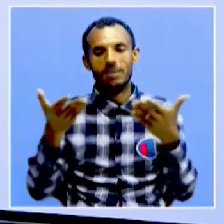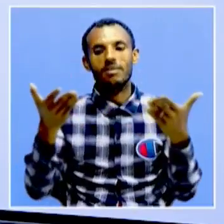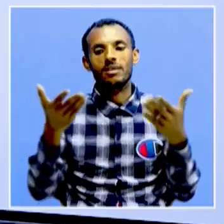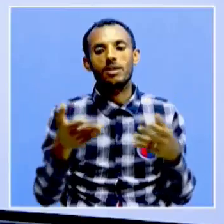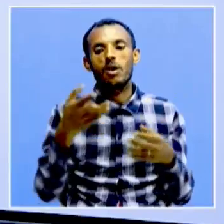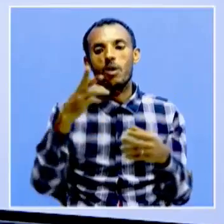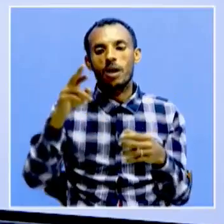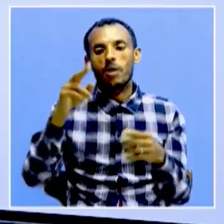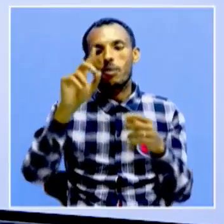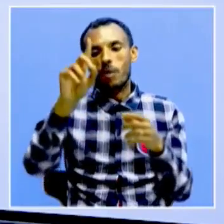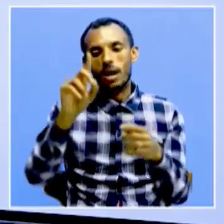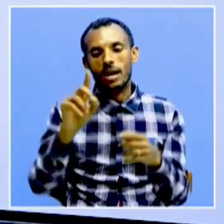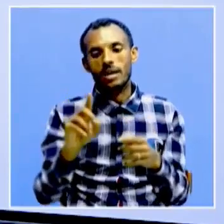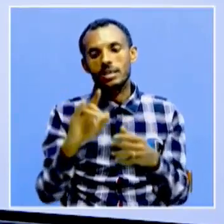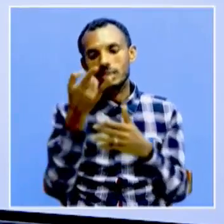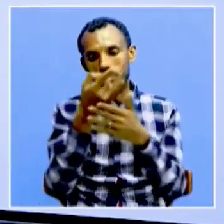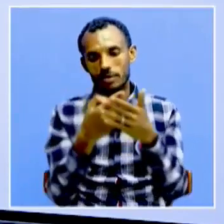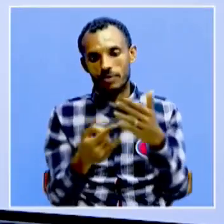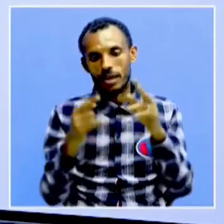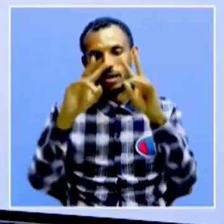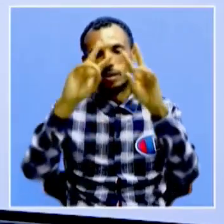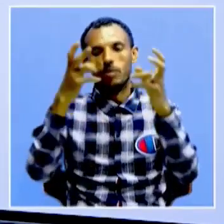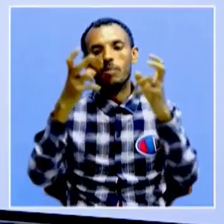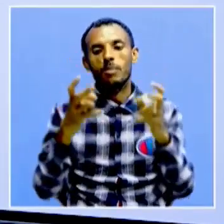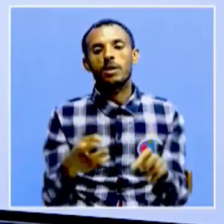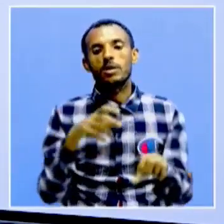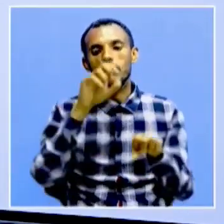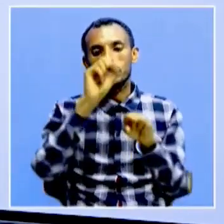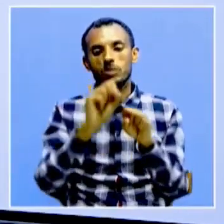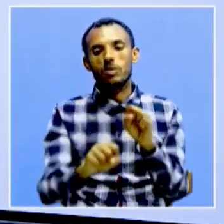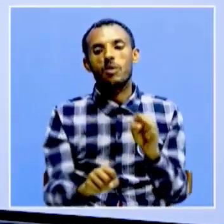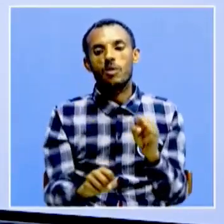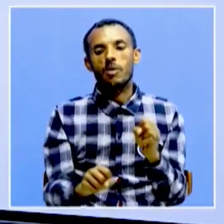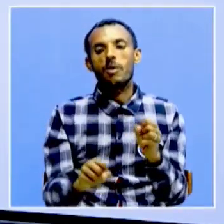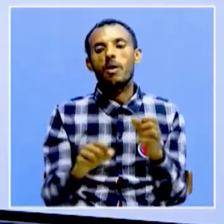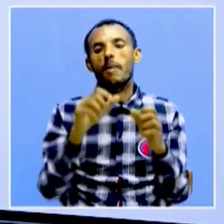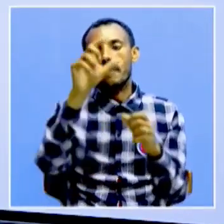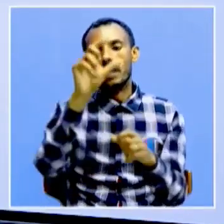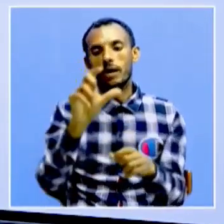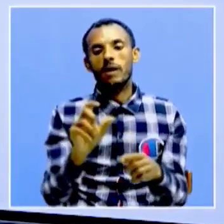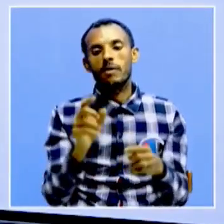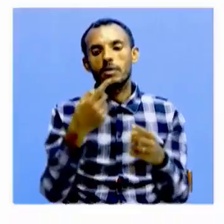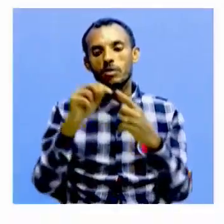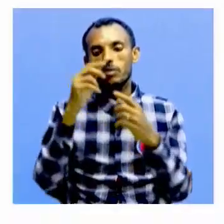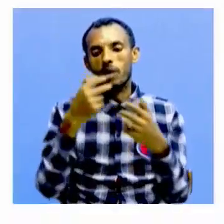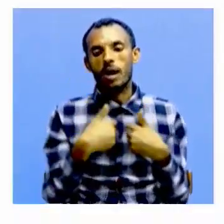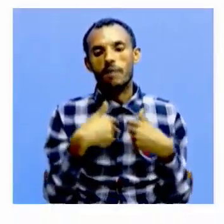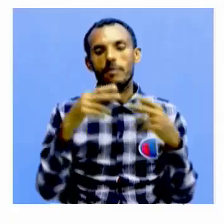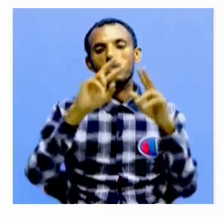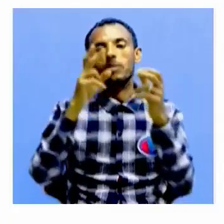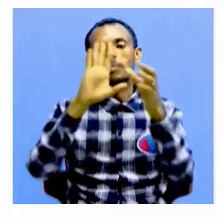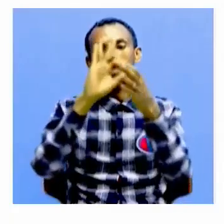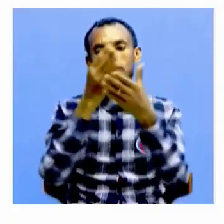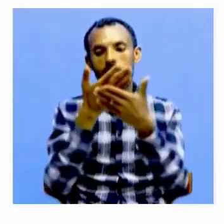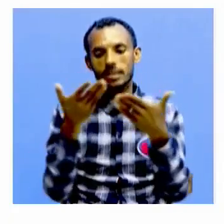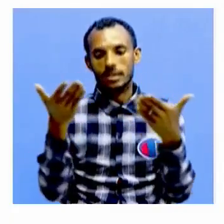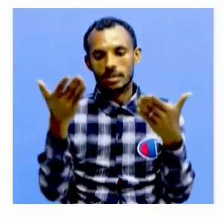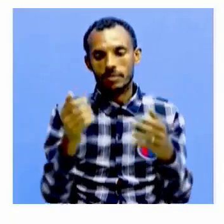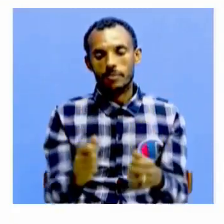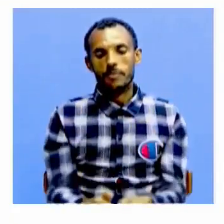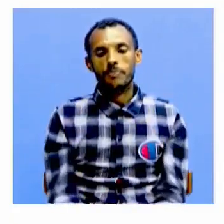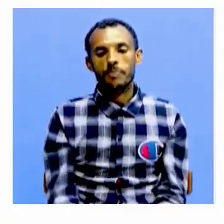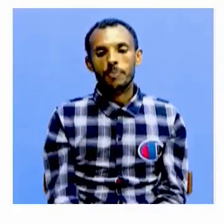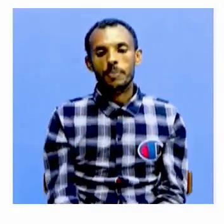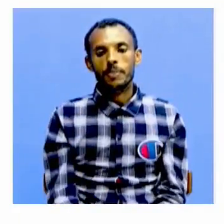Or one specific topic. So a paragraph needs to have topic sentence.